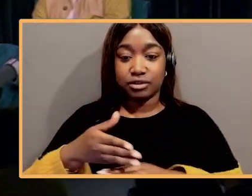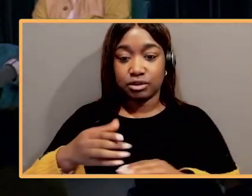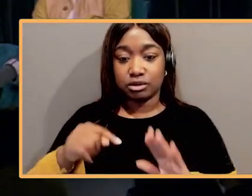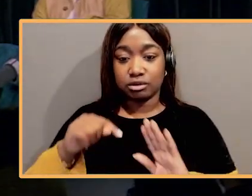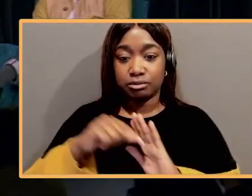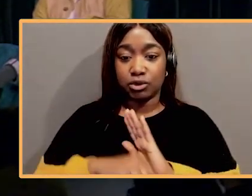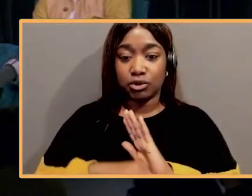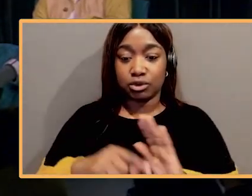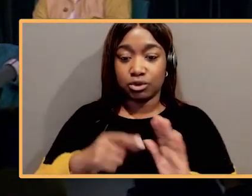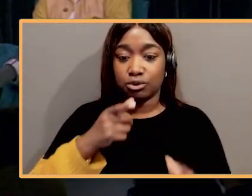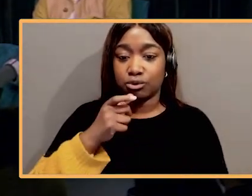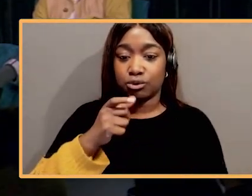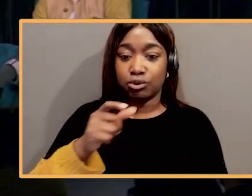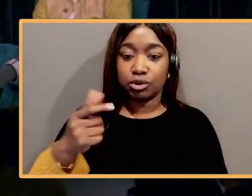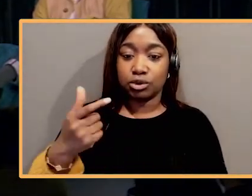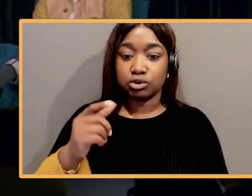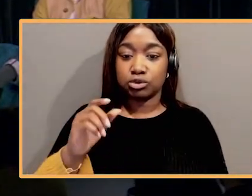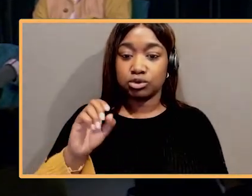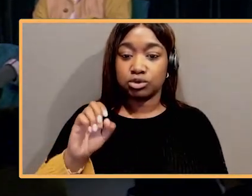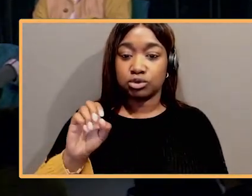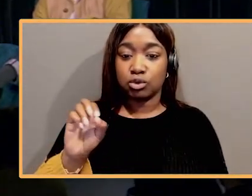George Floyd, like this whole like